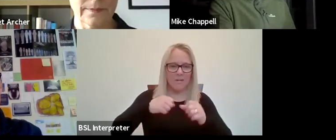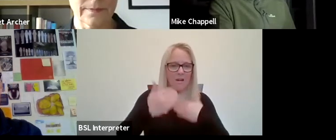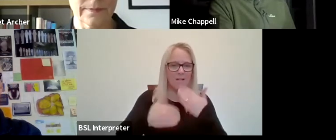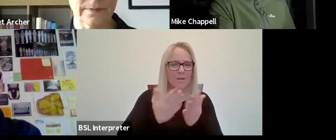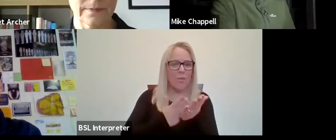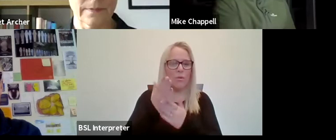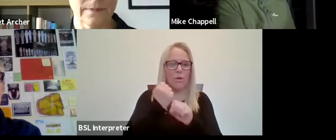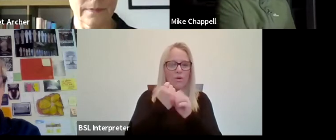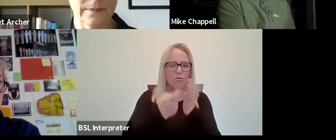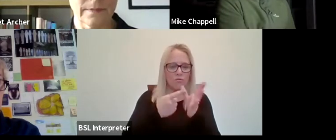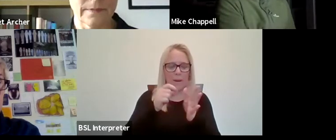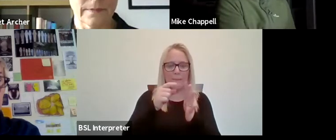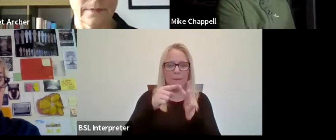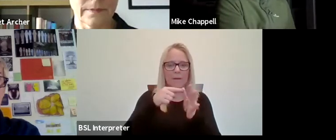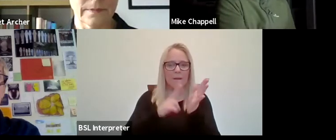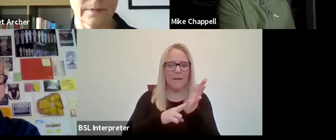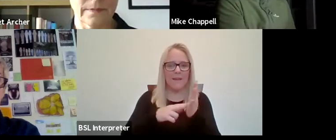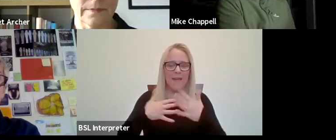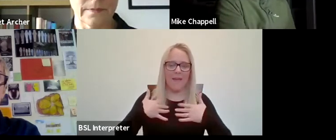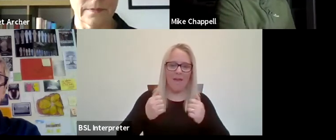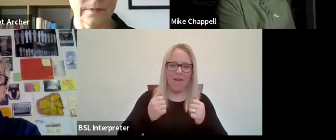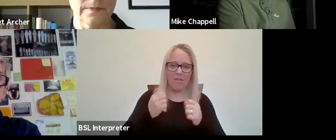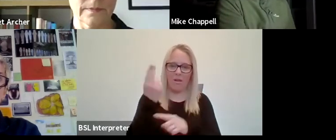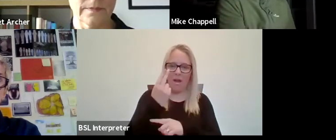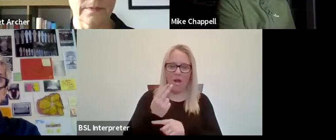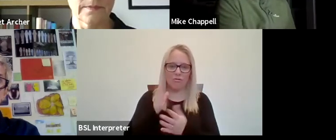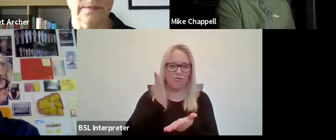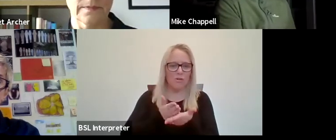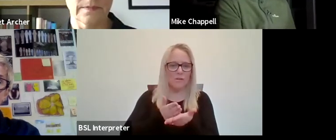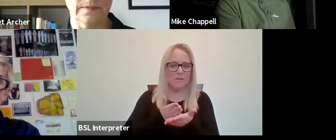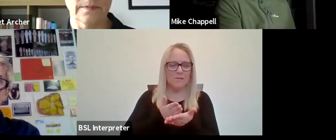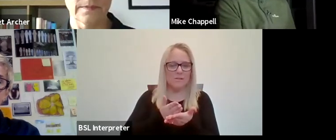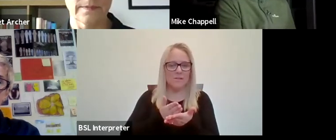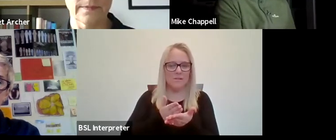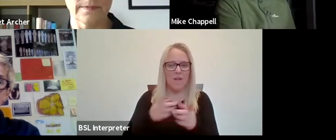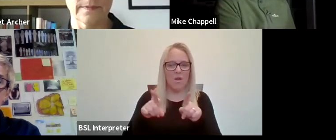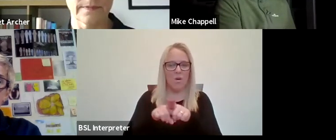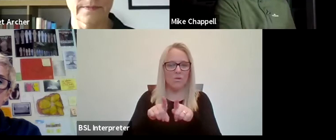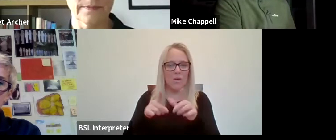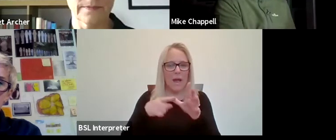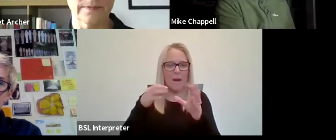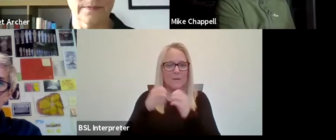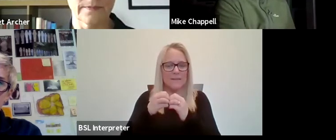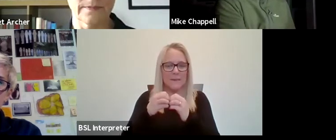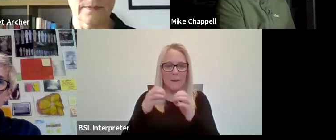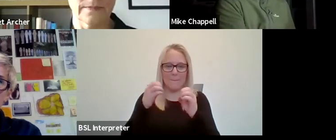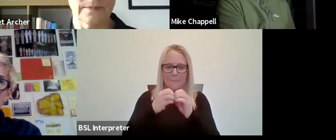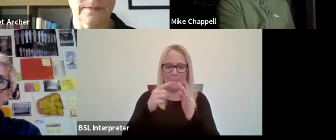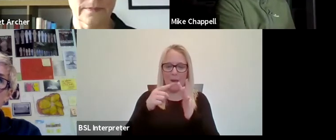and the University of Aberdeen's Biomedical Physics Department. So they were working on a large